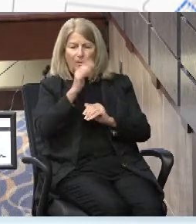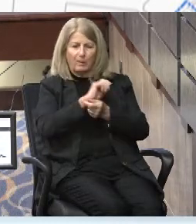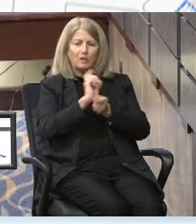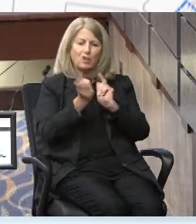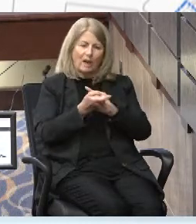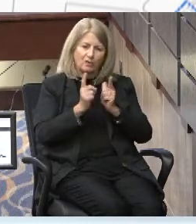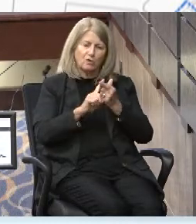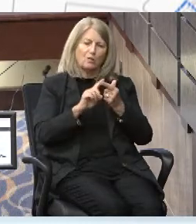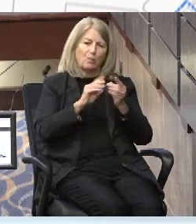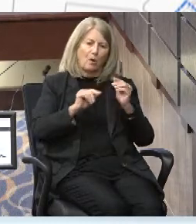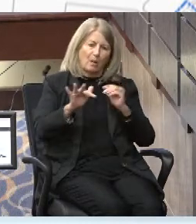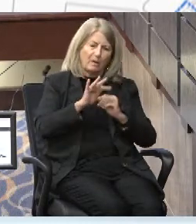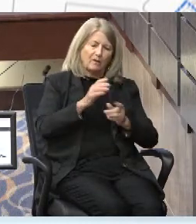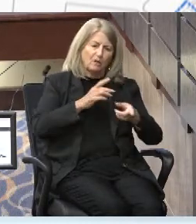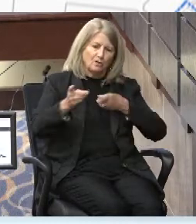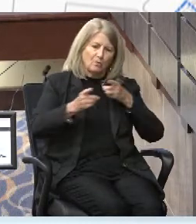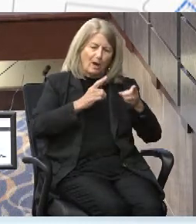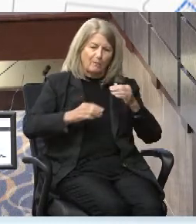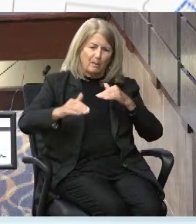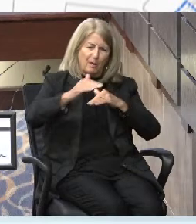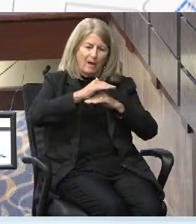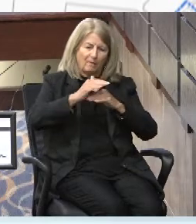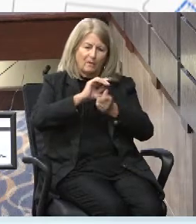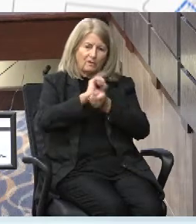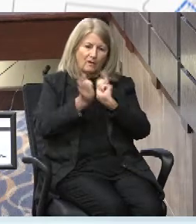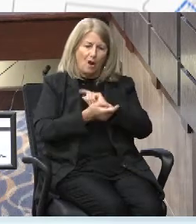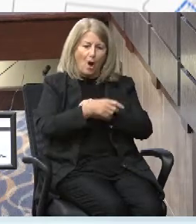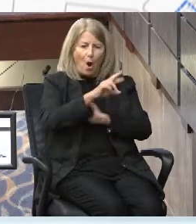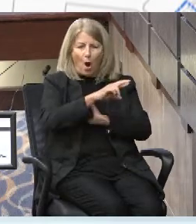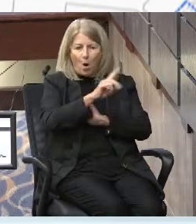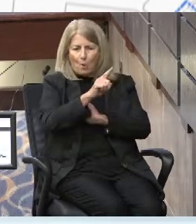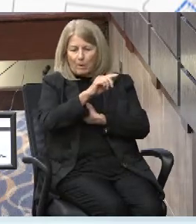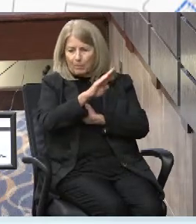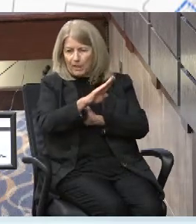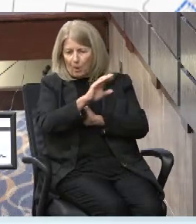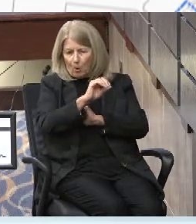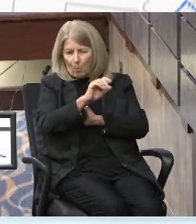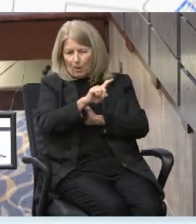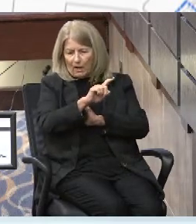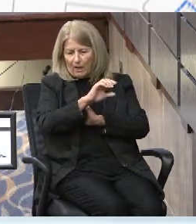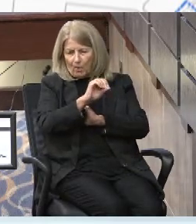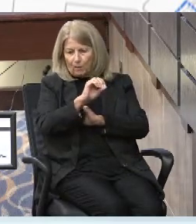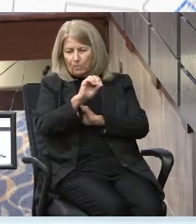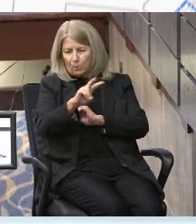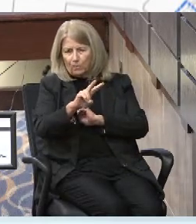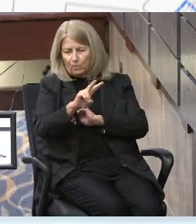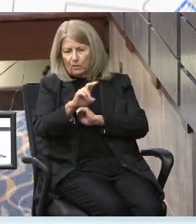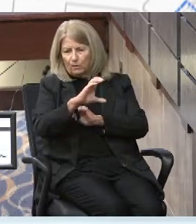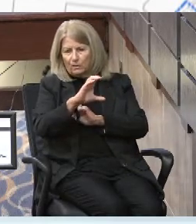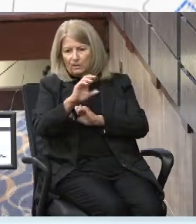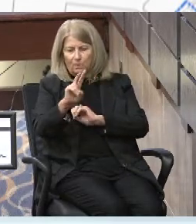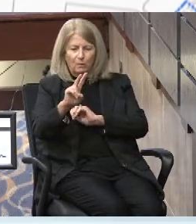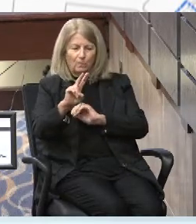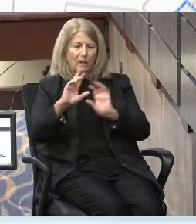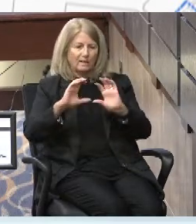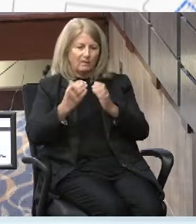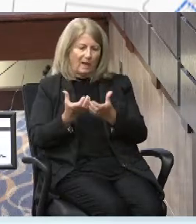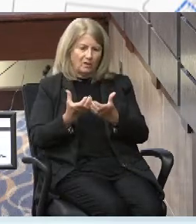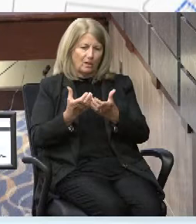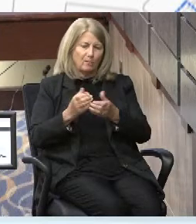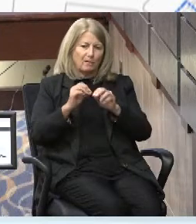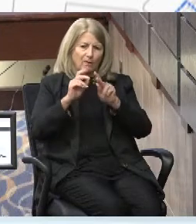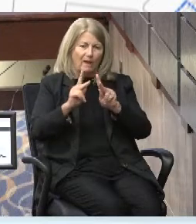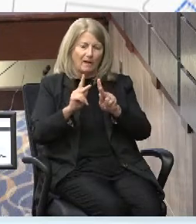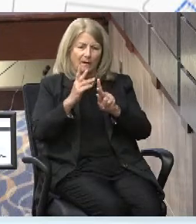so the property described above shall be changed from R1B, O1, and O2 to C2 district classification, providing for